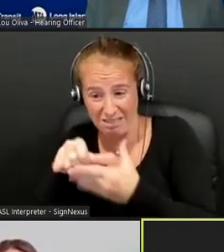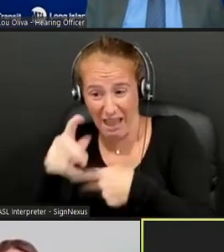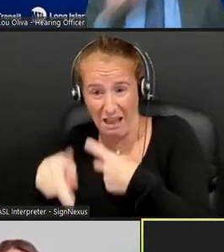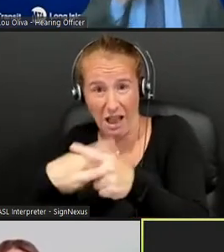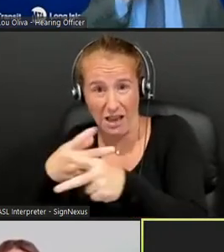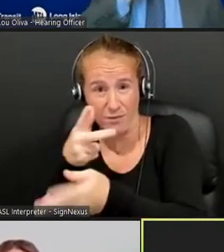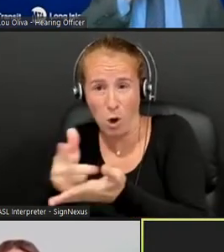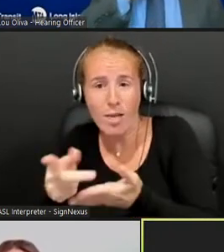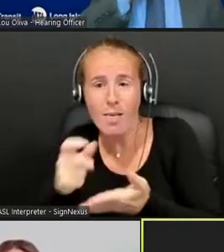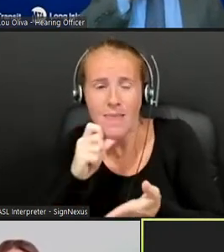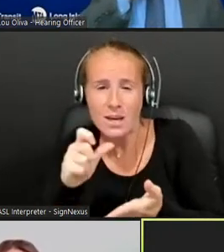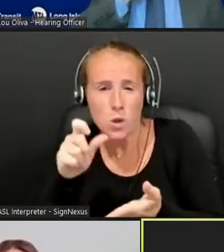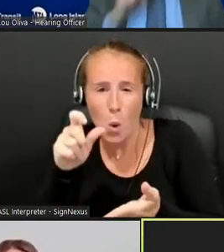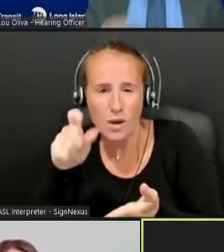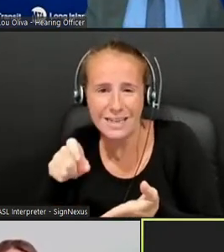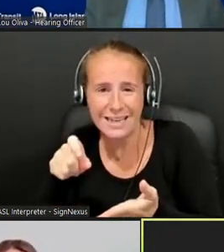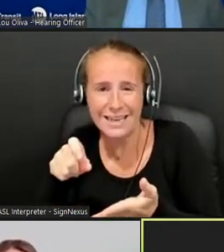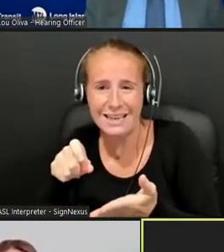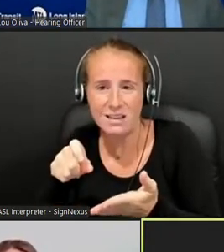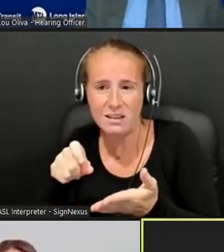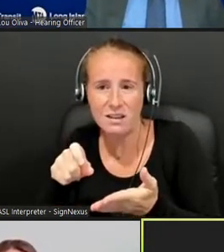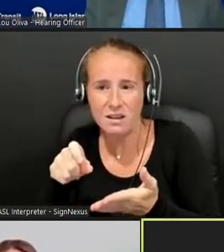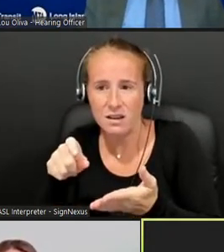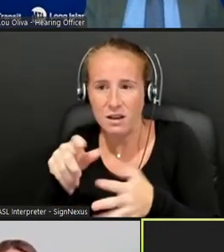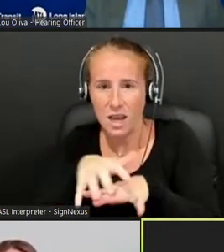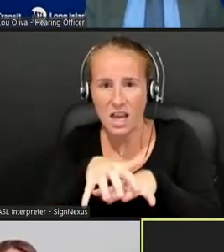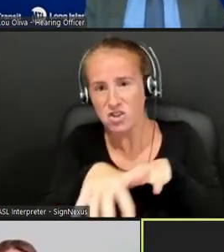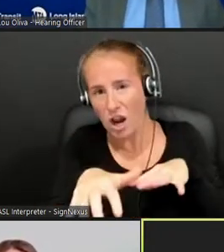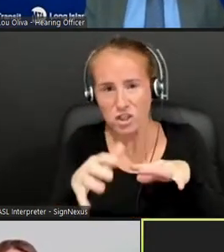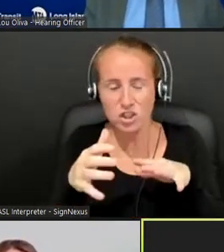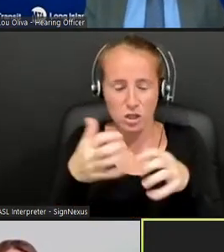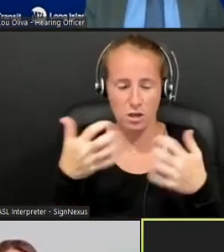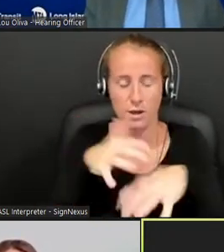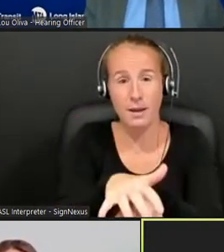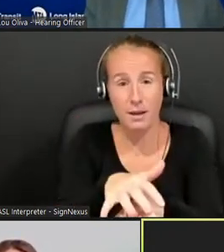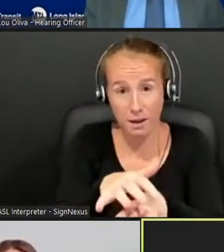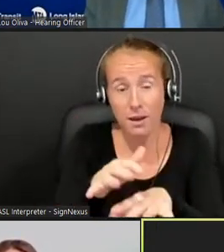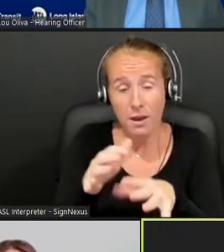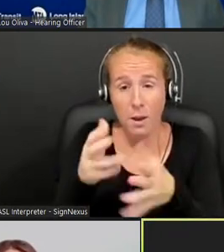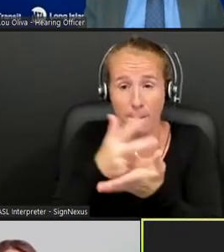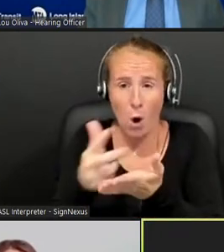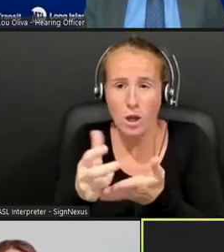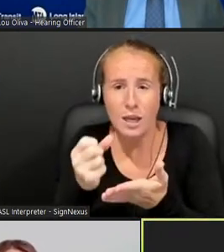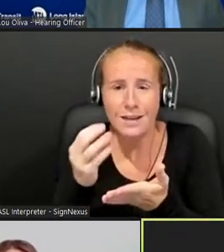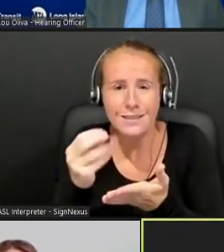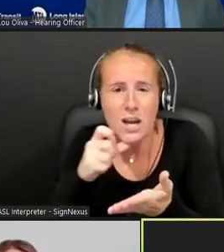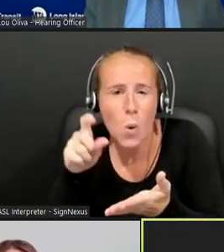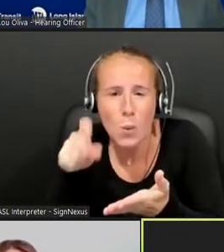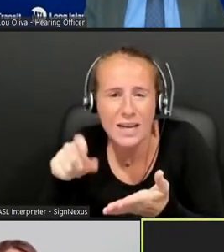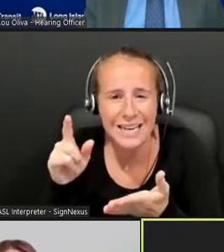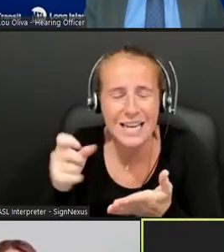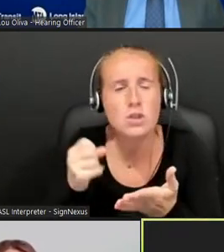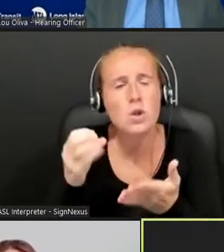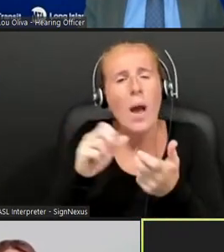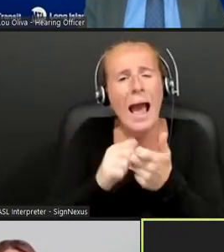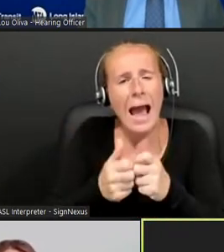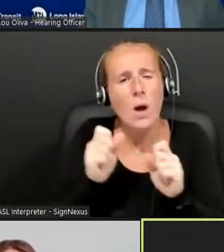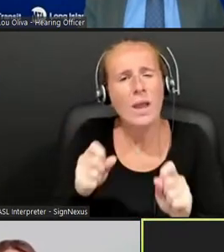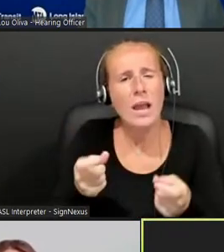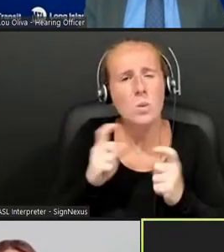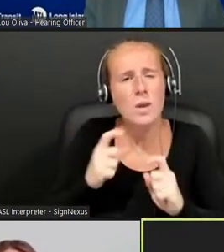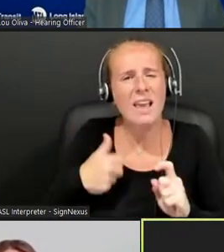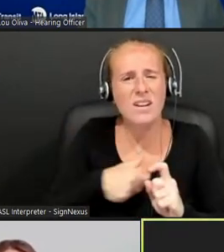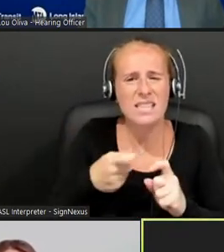congestive pricing because they don't have any traffic so how could you give us a statistic of the difference in time of bus